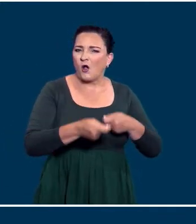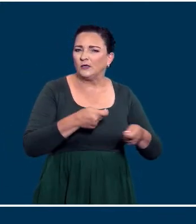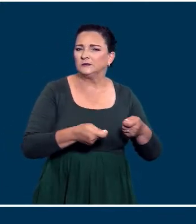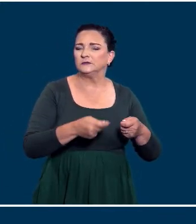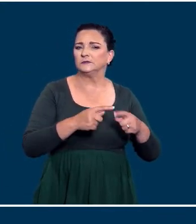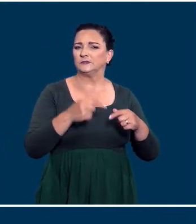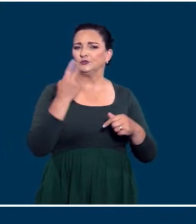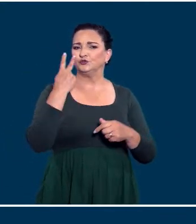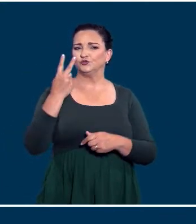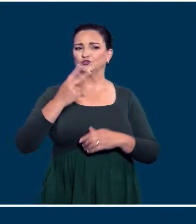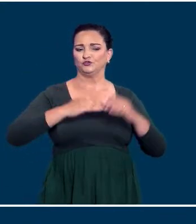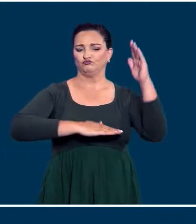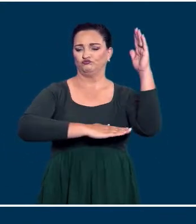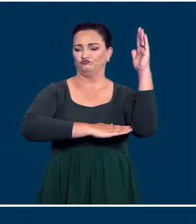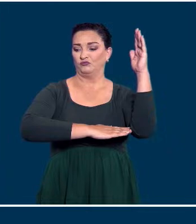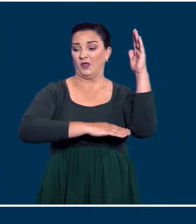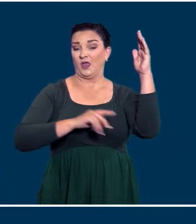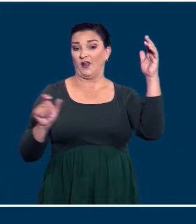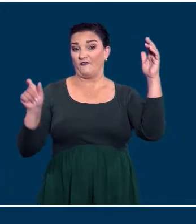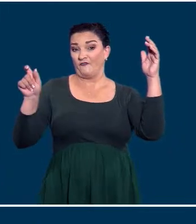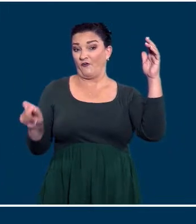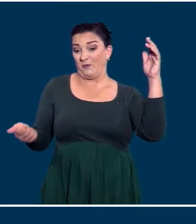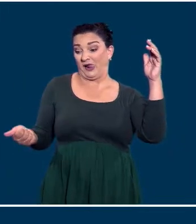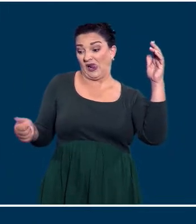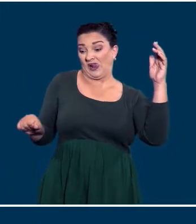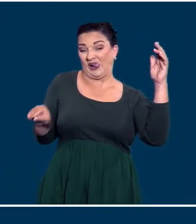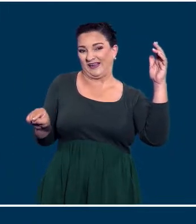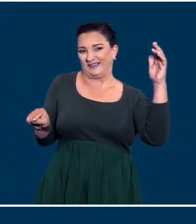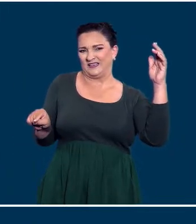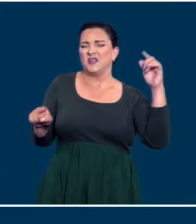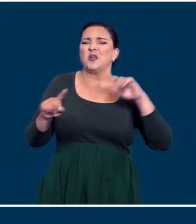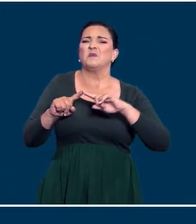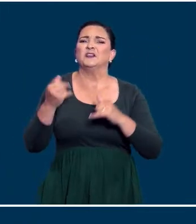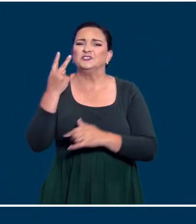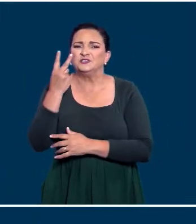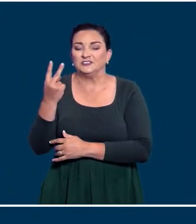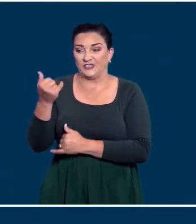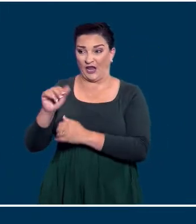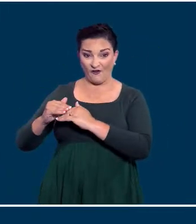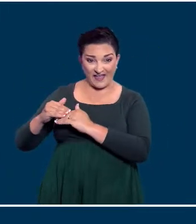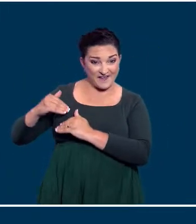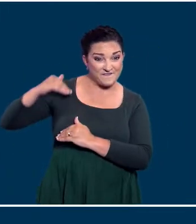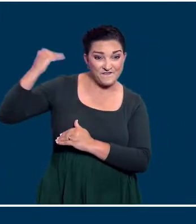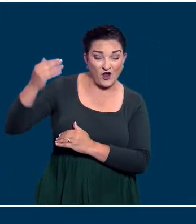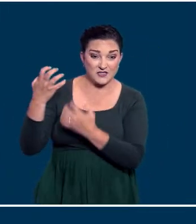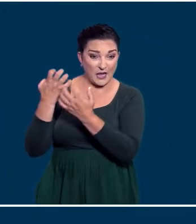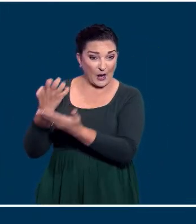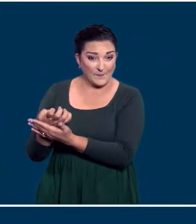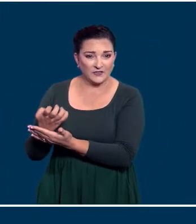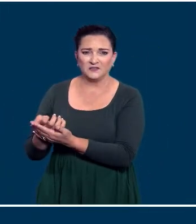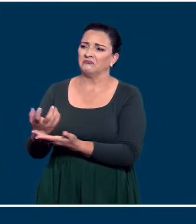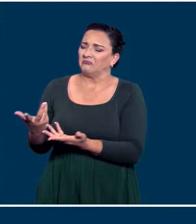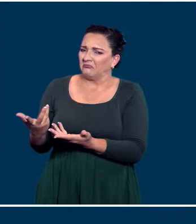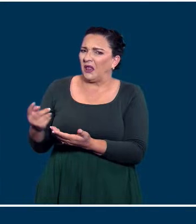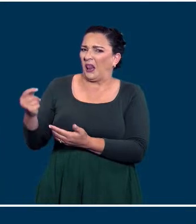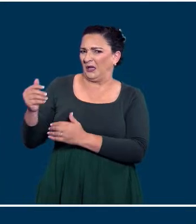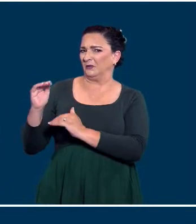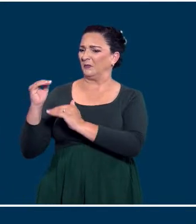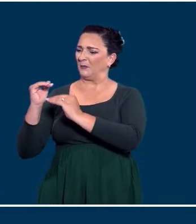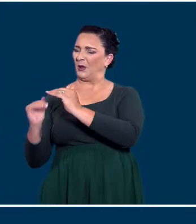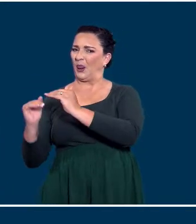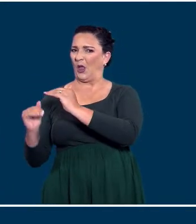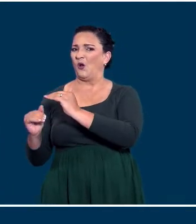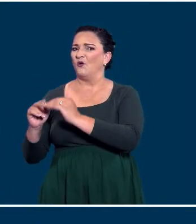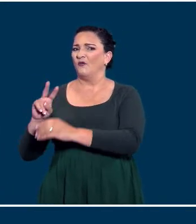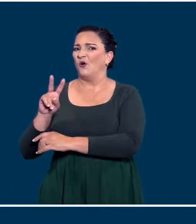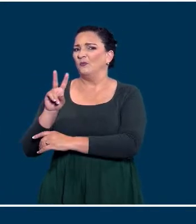the far right, emerging markets grow faster than the advanced economies, but they still are quite a bit below